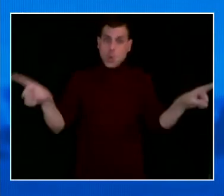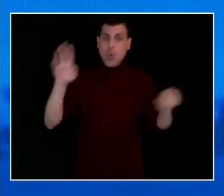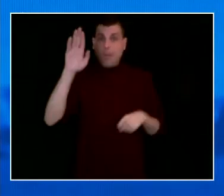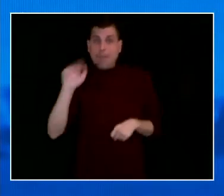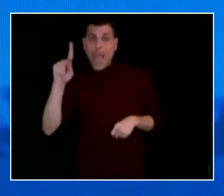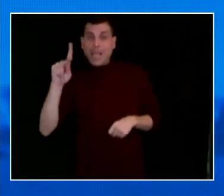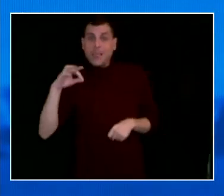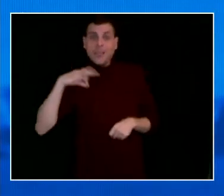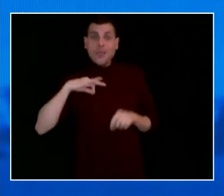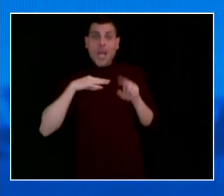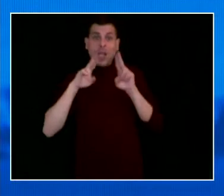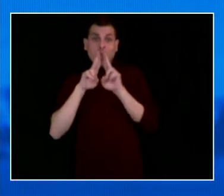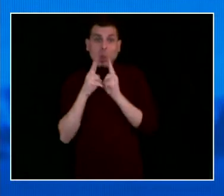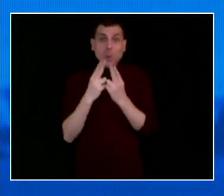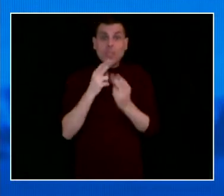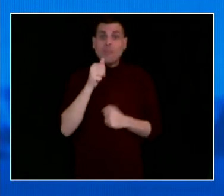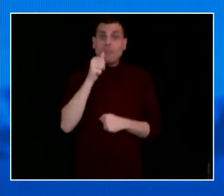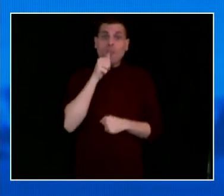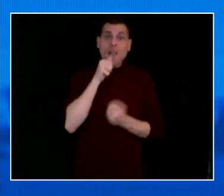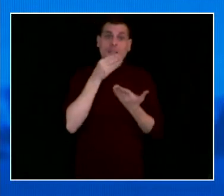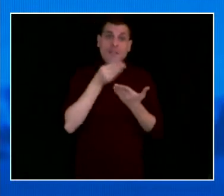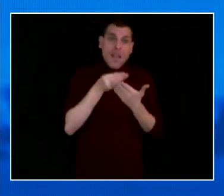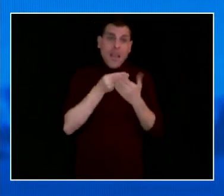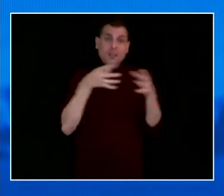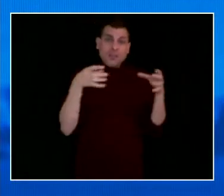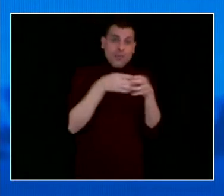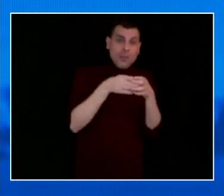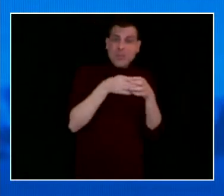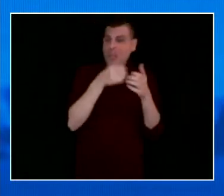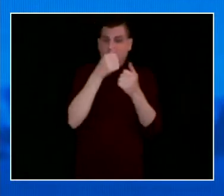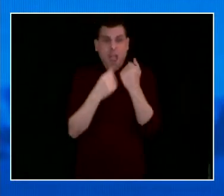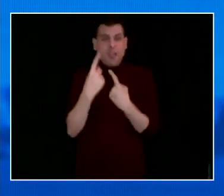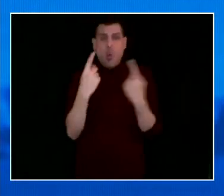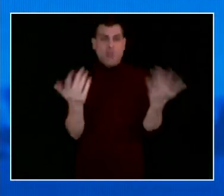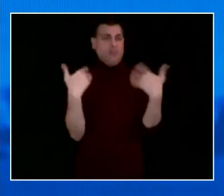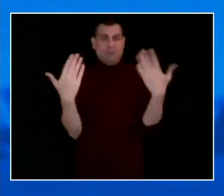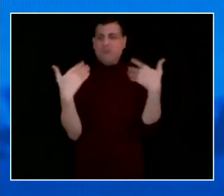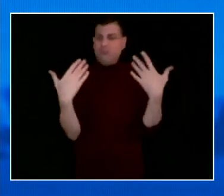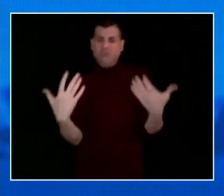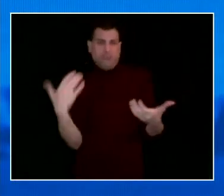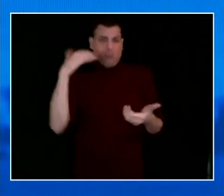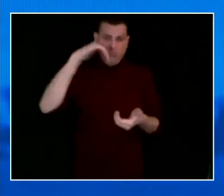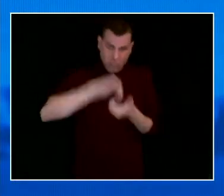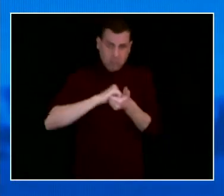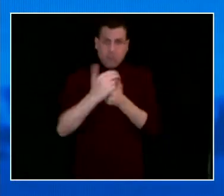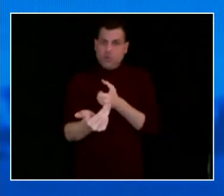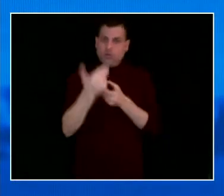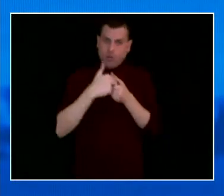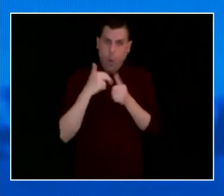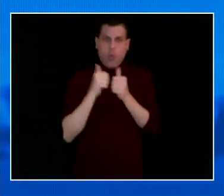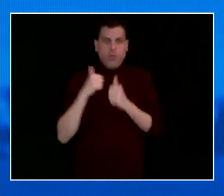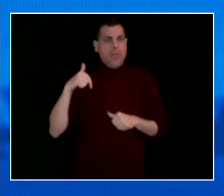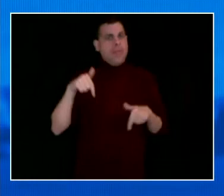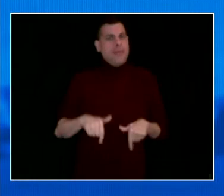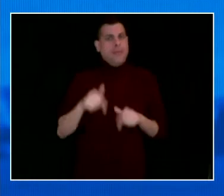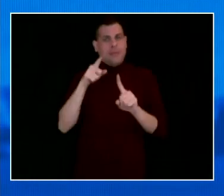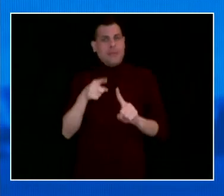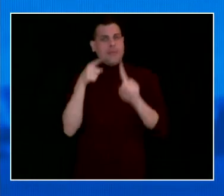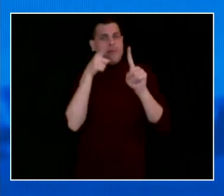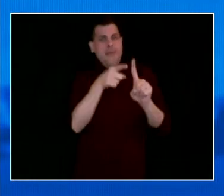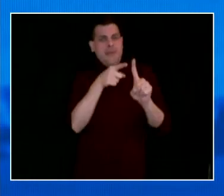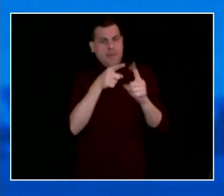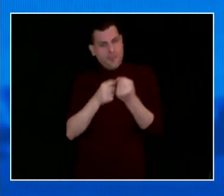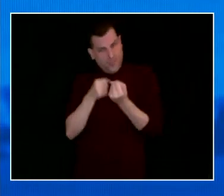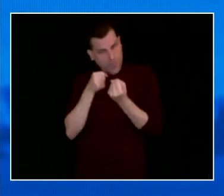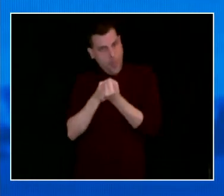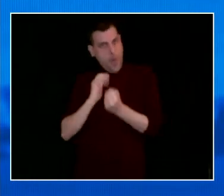our private sector partners, and more, to join us in this cause and help set up our children